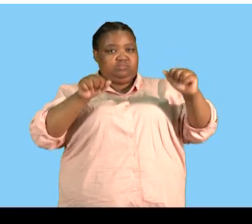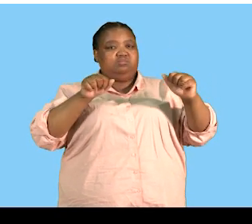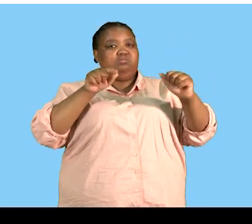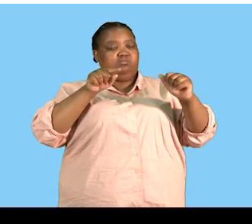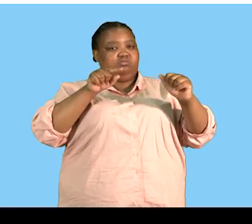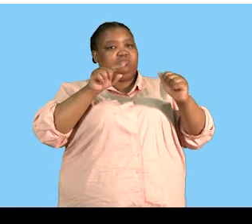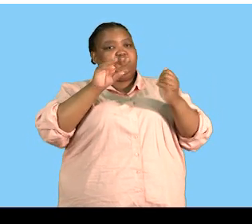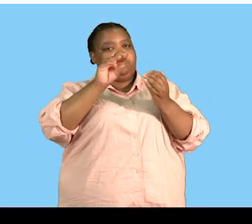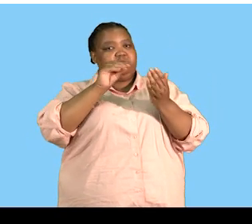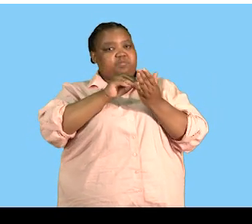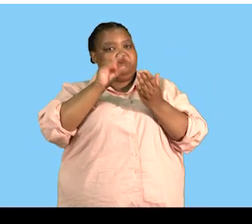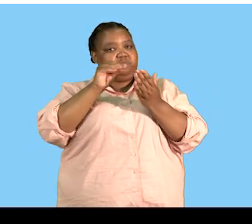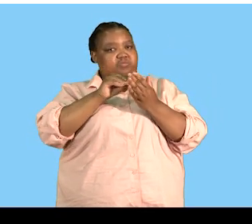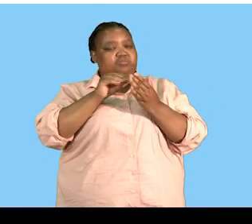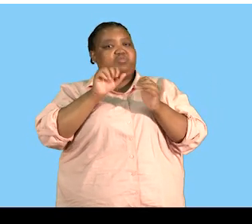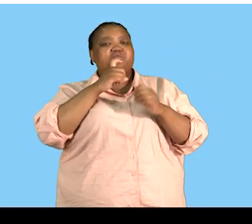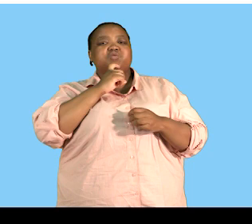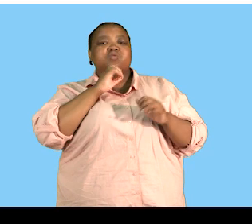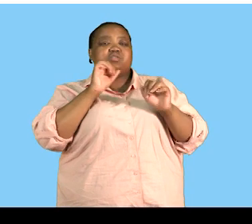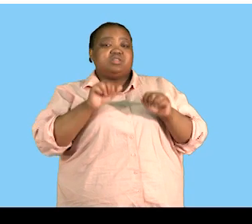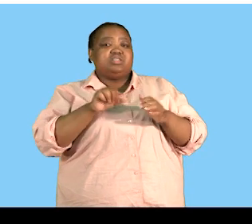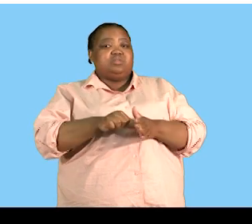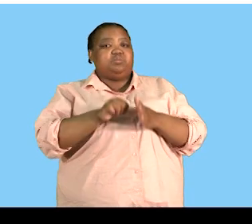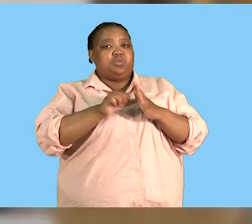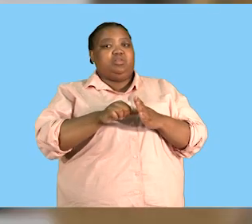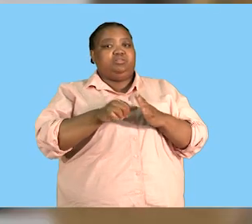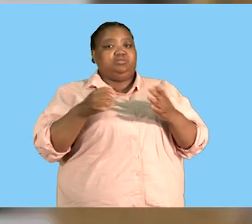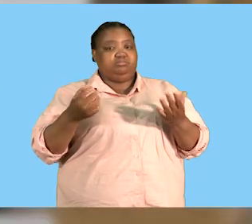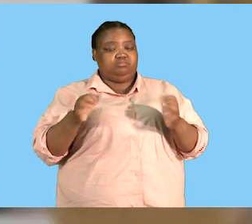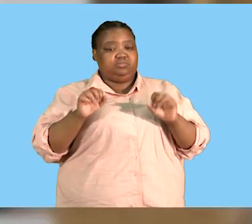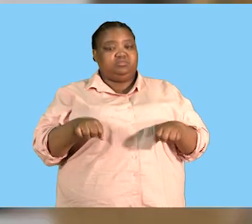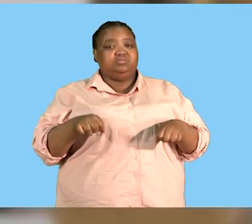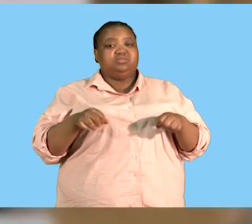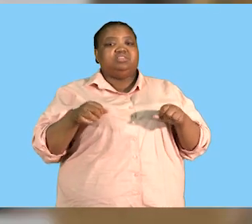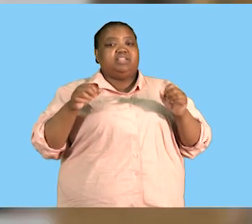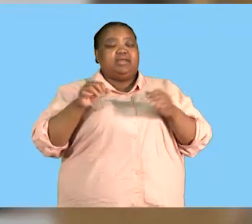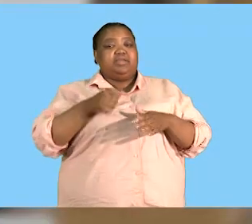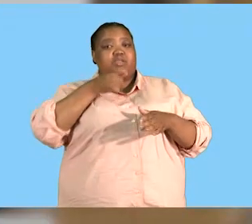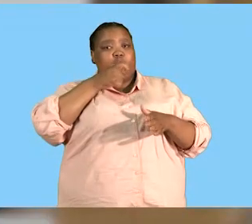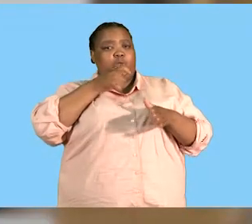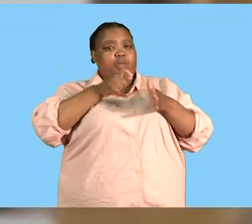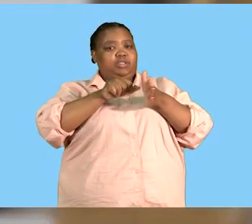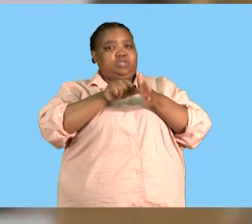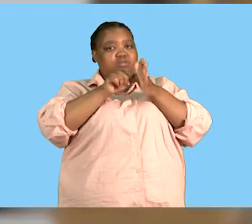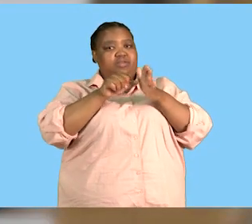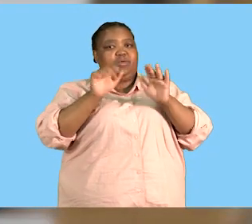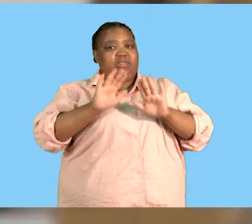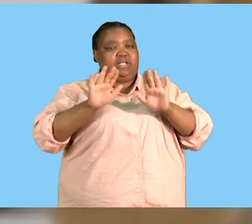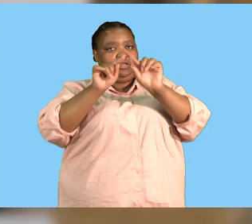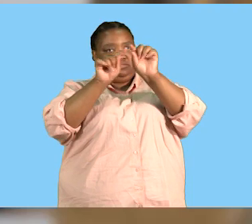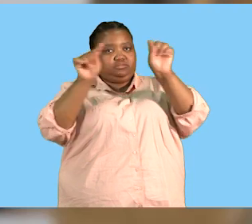gets quite scratched, and that's why I say make notes as you highlight your